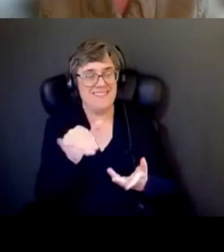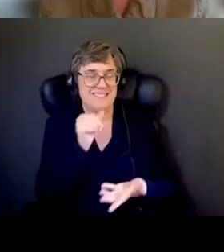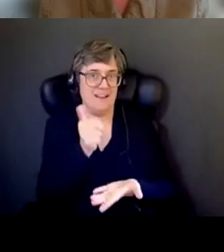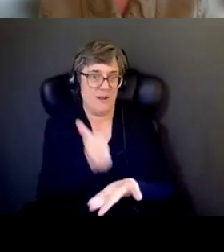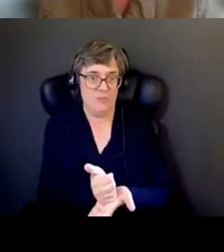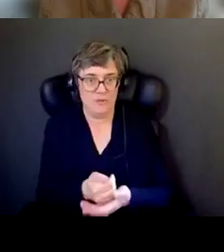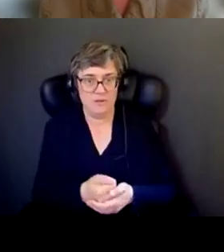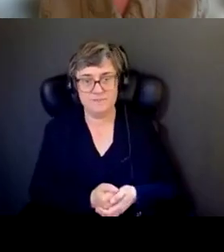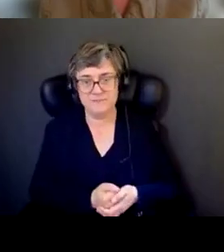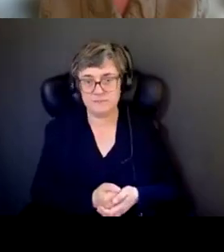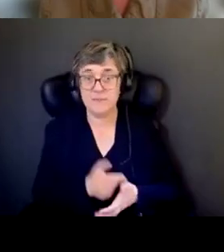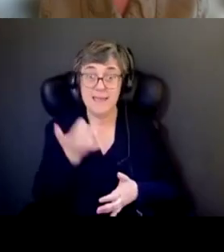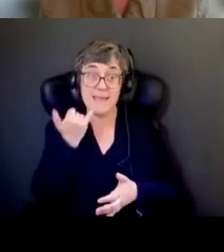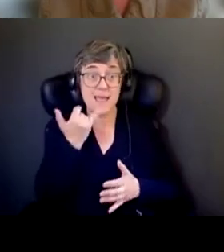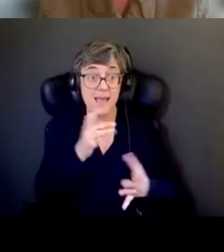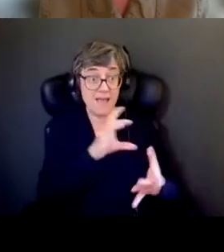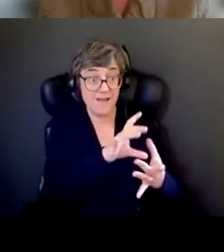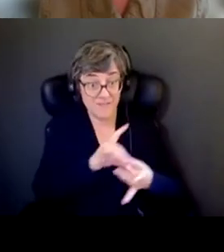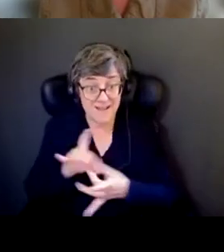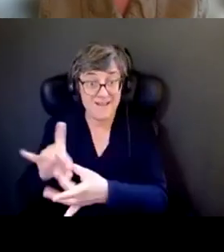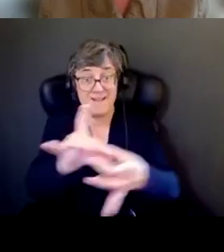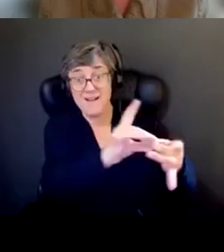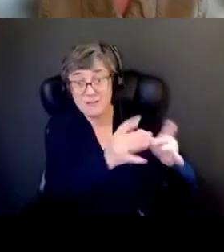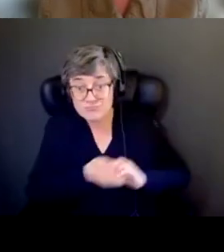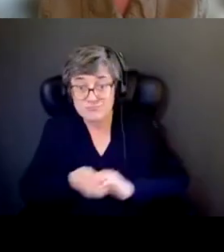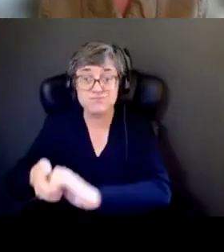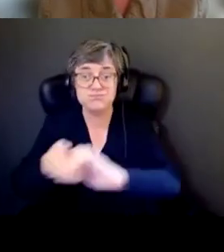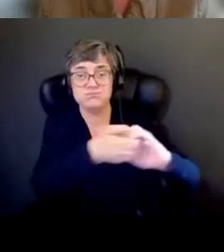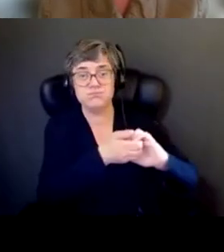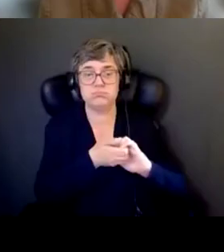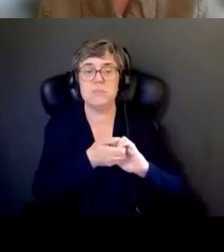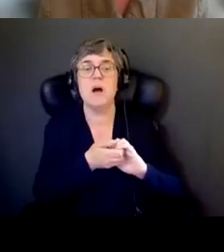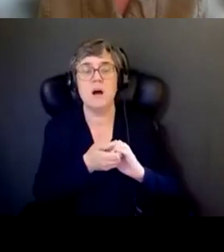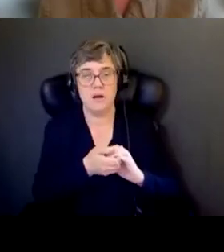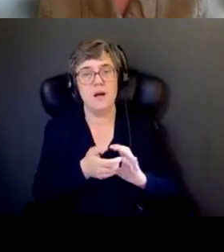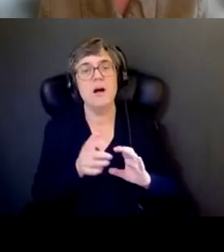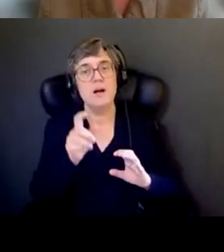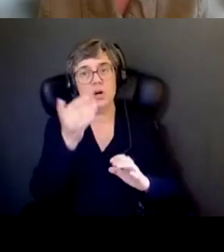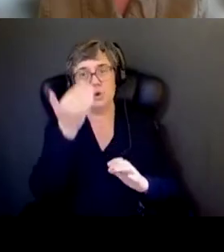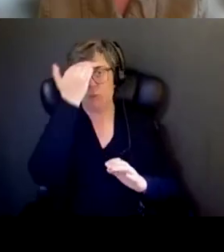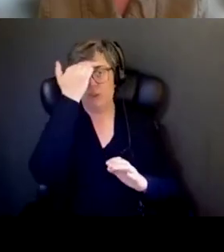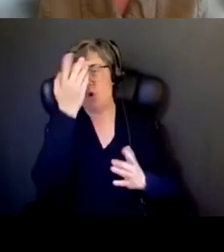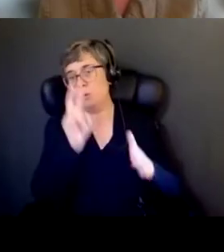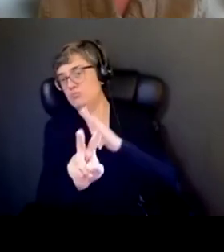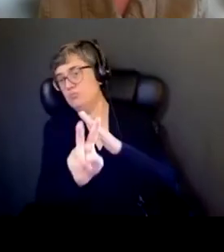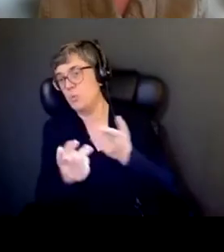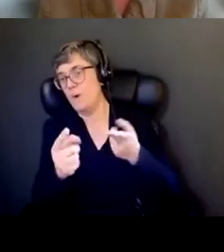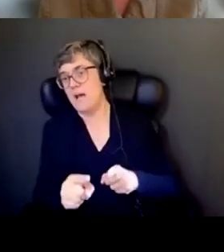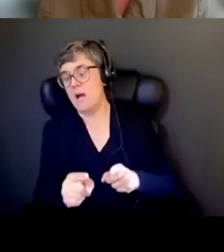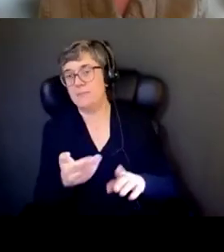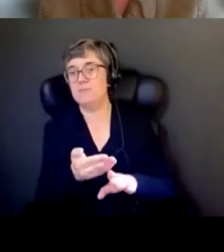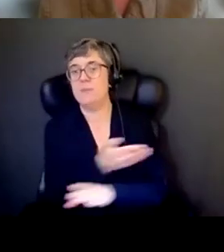is a concern and there's already the trust and the communication and a clearer understanding of who can pitch in and who can